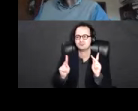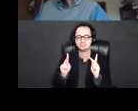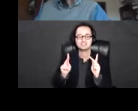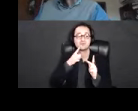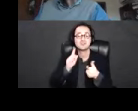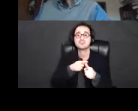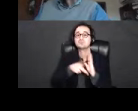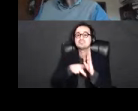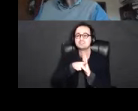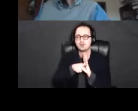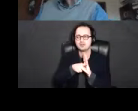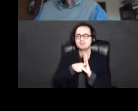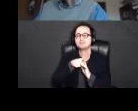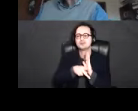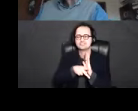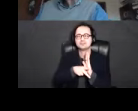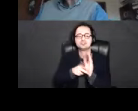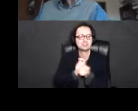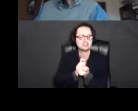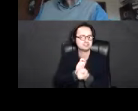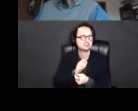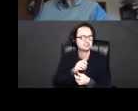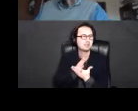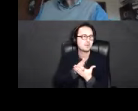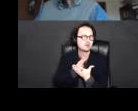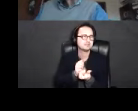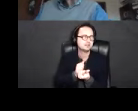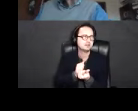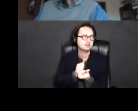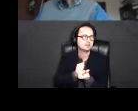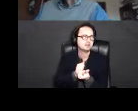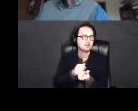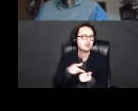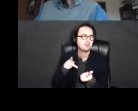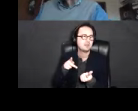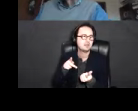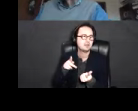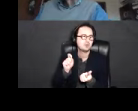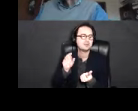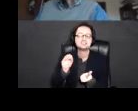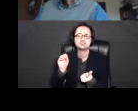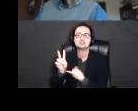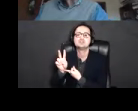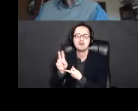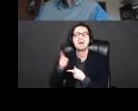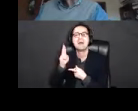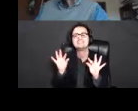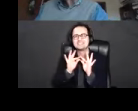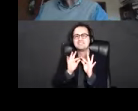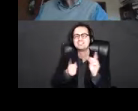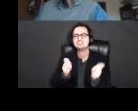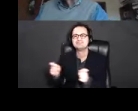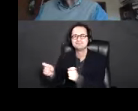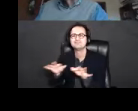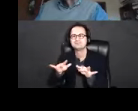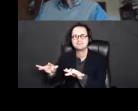of the white matter. And we see a main effect of intervention time, P of 0.002. show highly significant change in